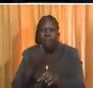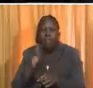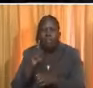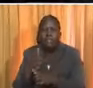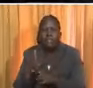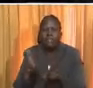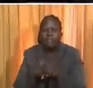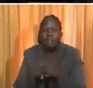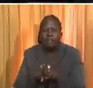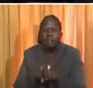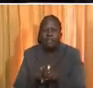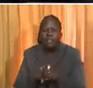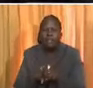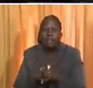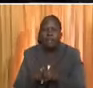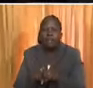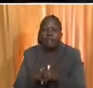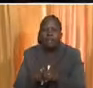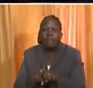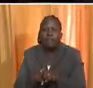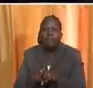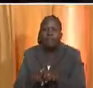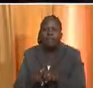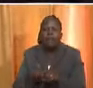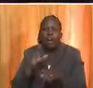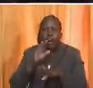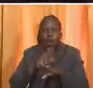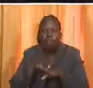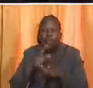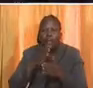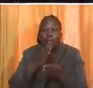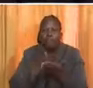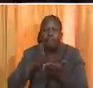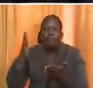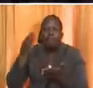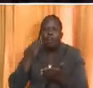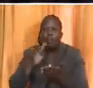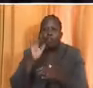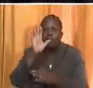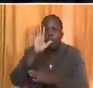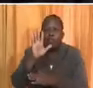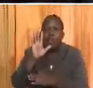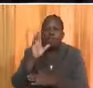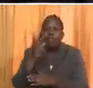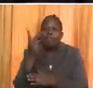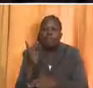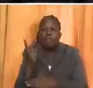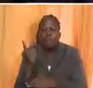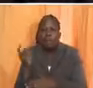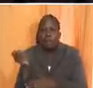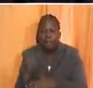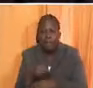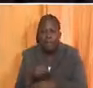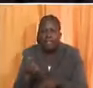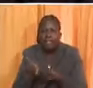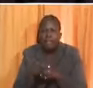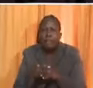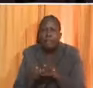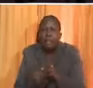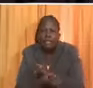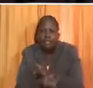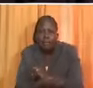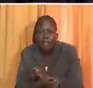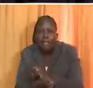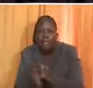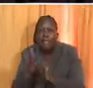the co-chairperson, so an affidavit of 5th February 2021 to state that the Building